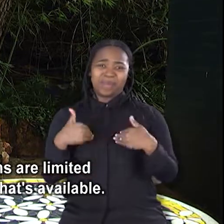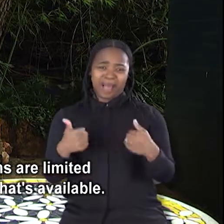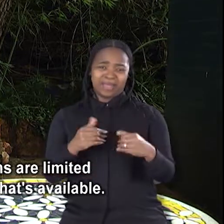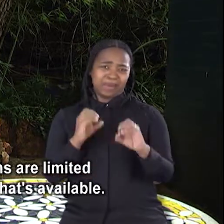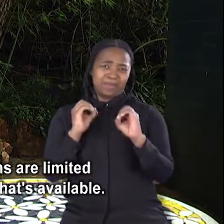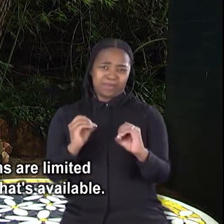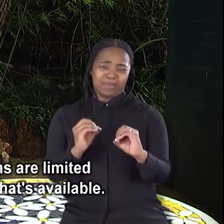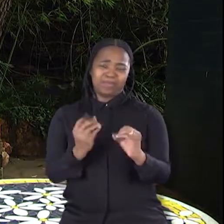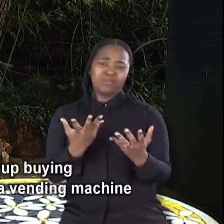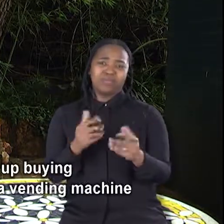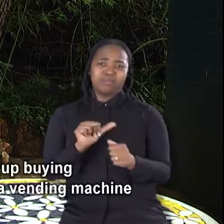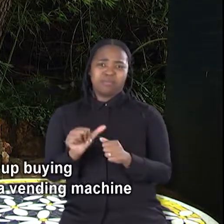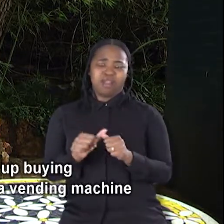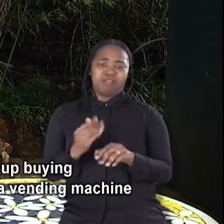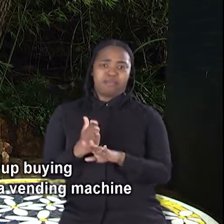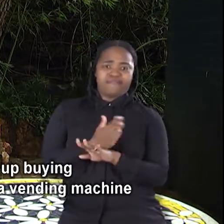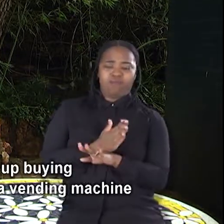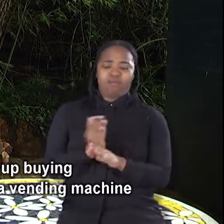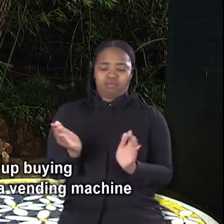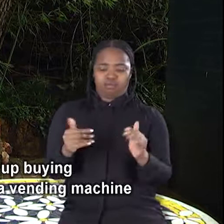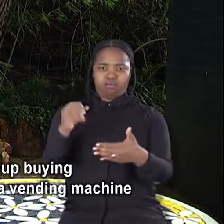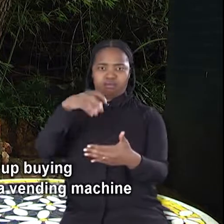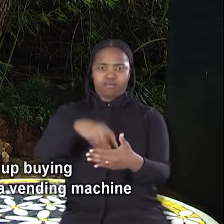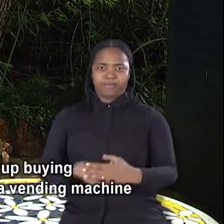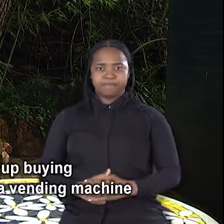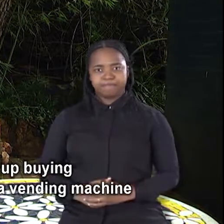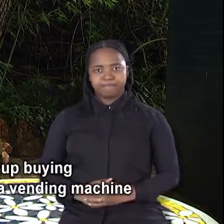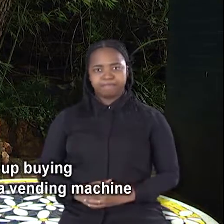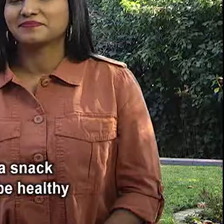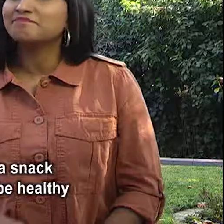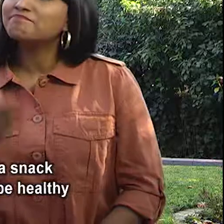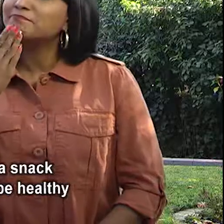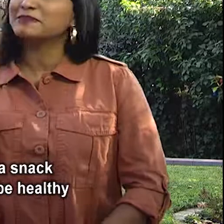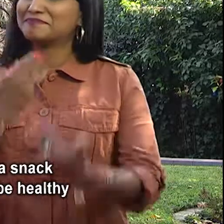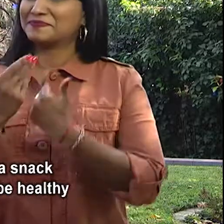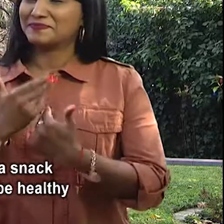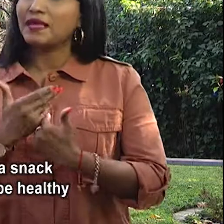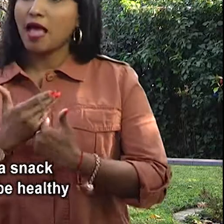terms of what is available And then you end up maybe buying something from a vending machine